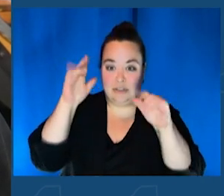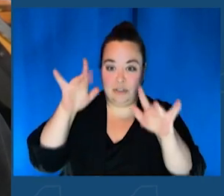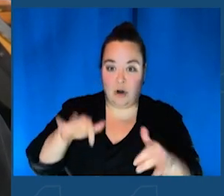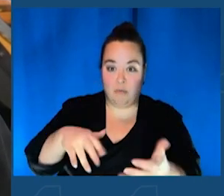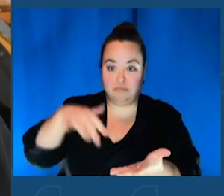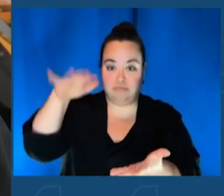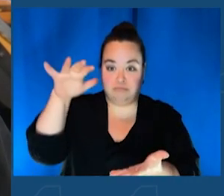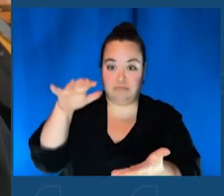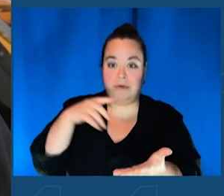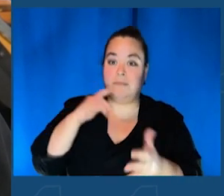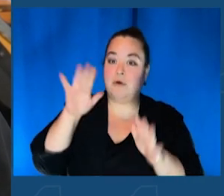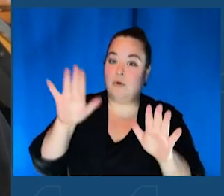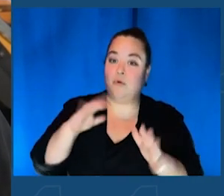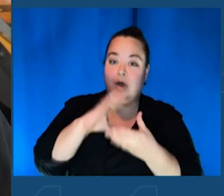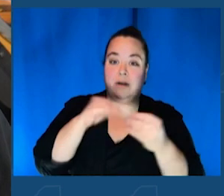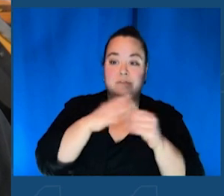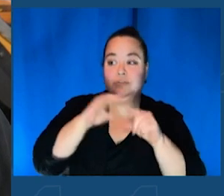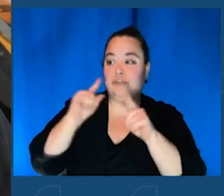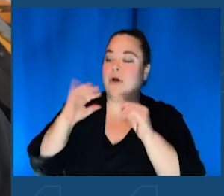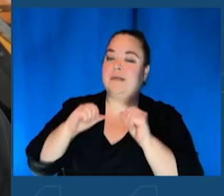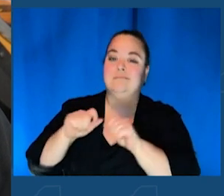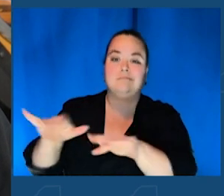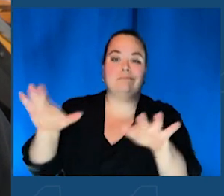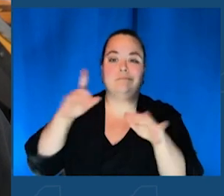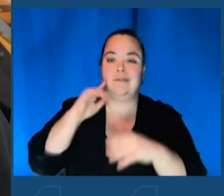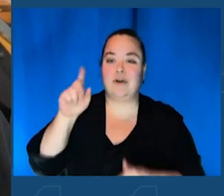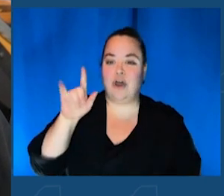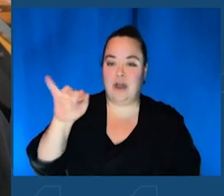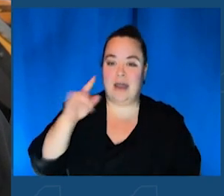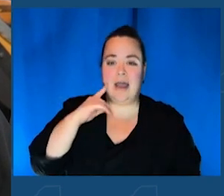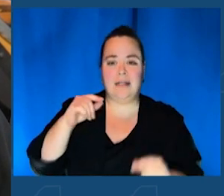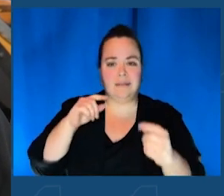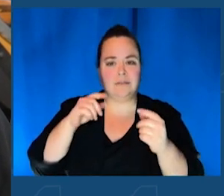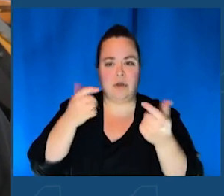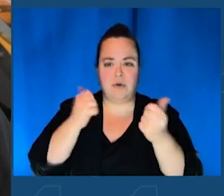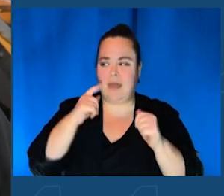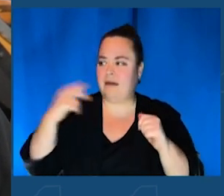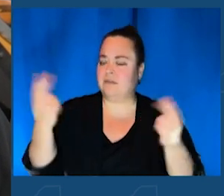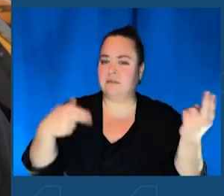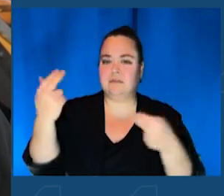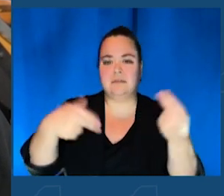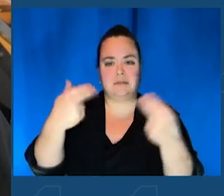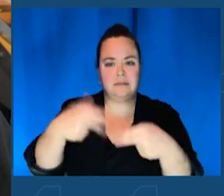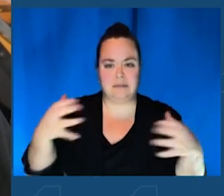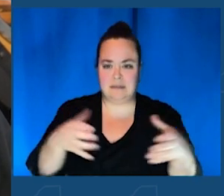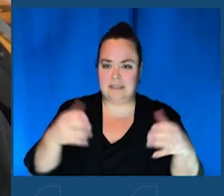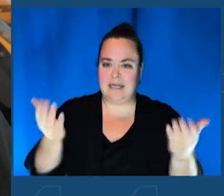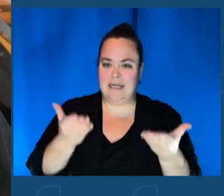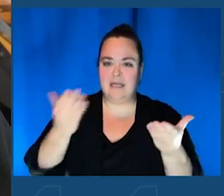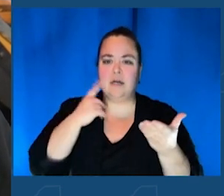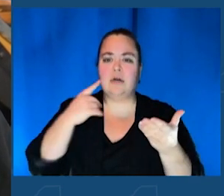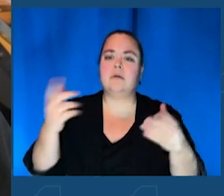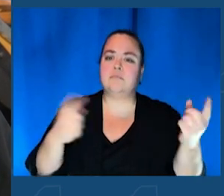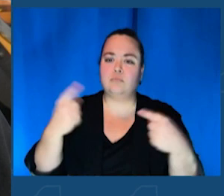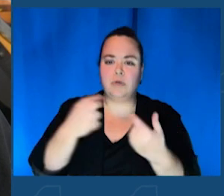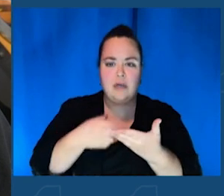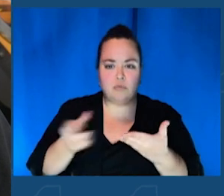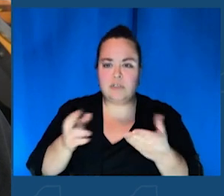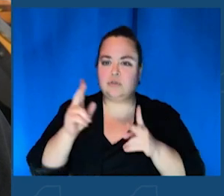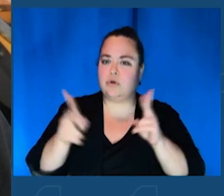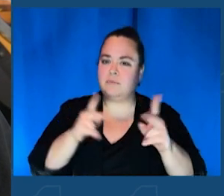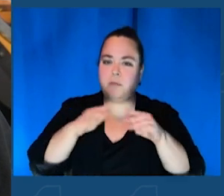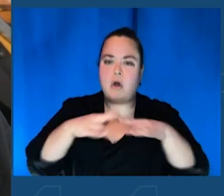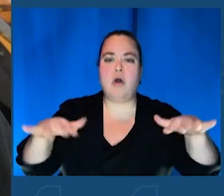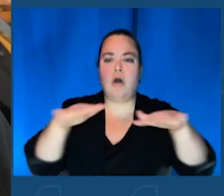take back to Long Island. And so this is the effort we've brought together, bringing resources, people, equipment from all over the state of New